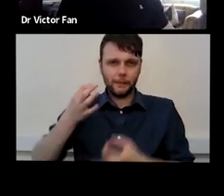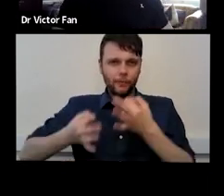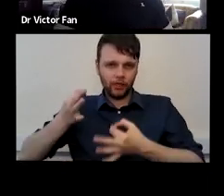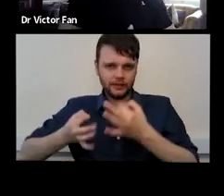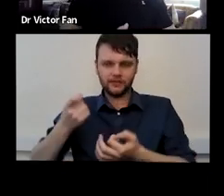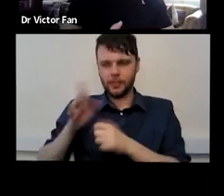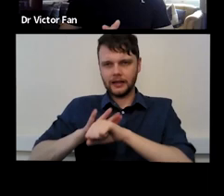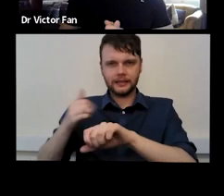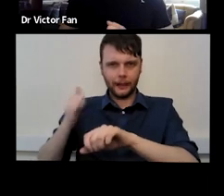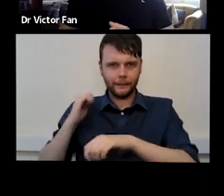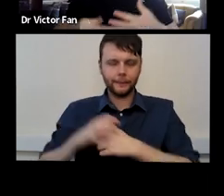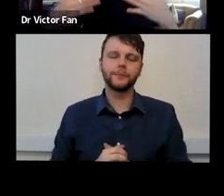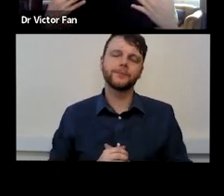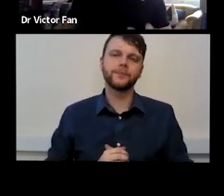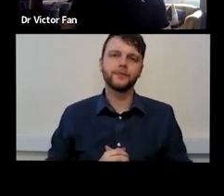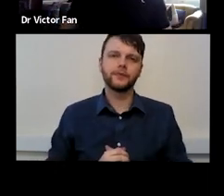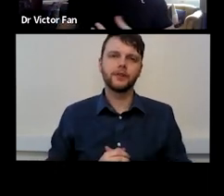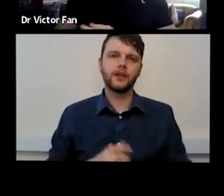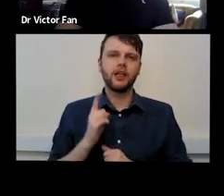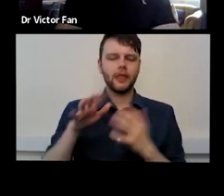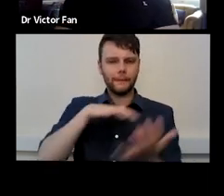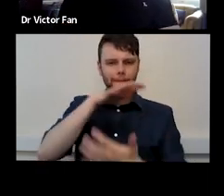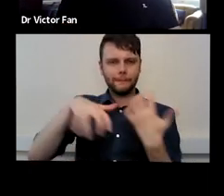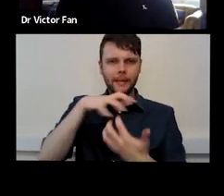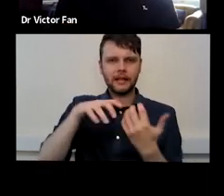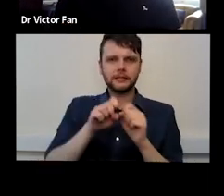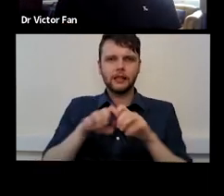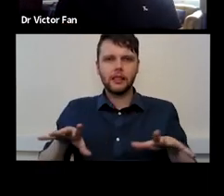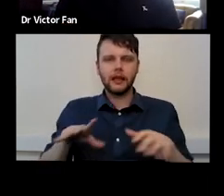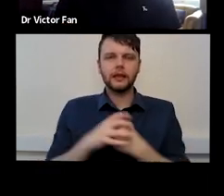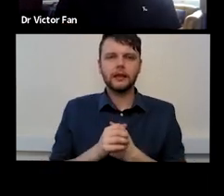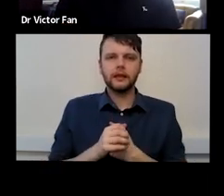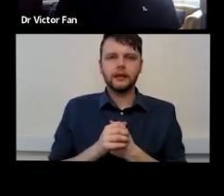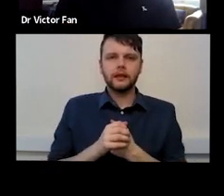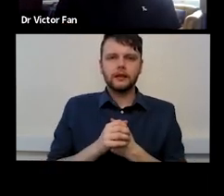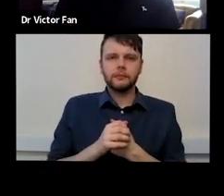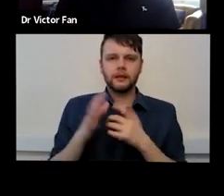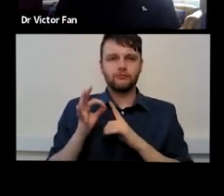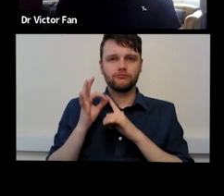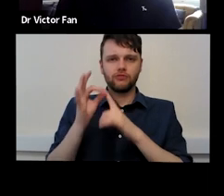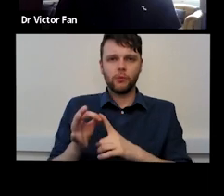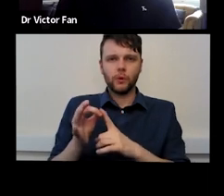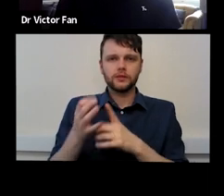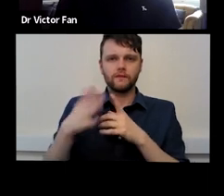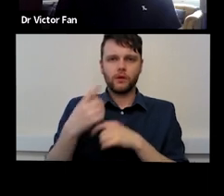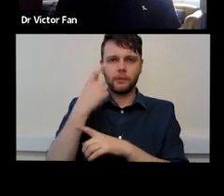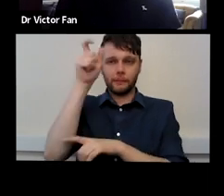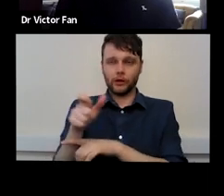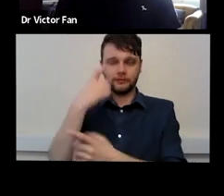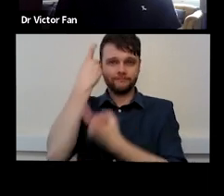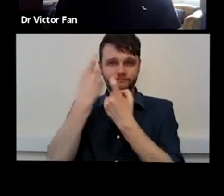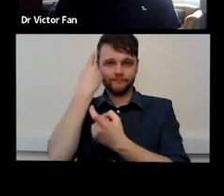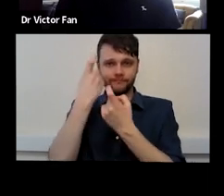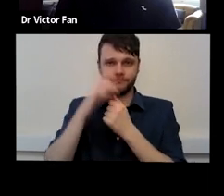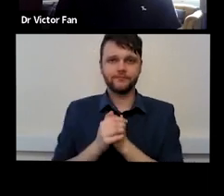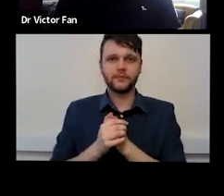that time. And that kind of mixture was proposed by a thinker called